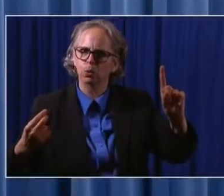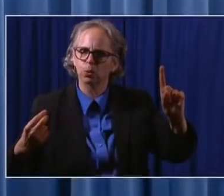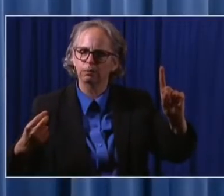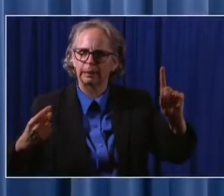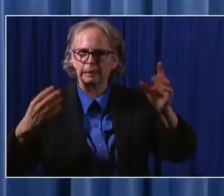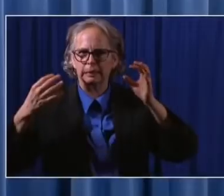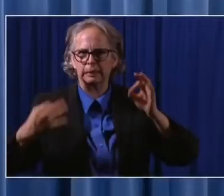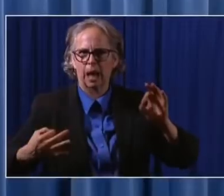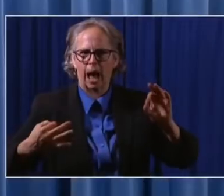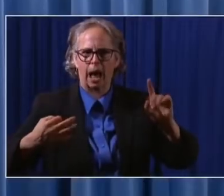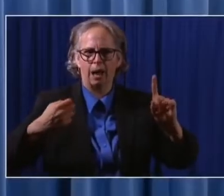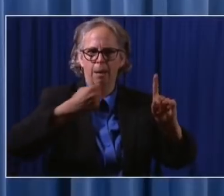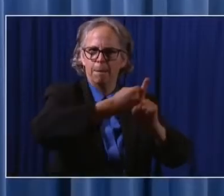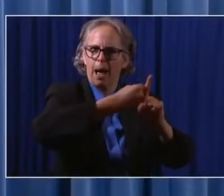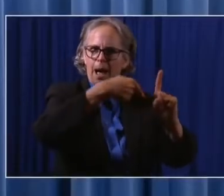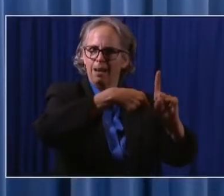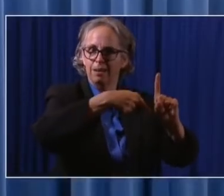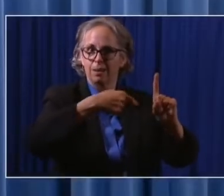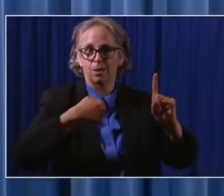works out.